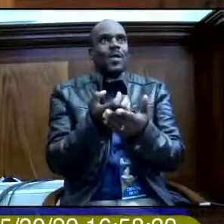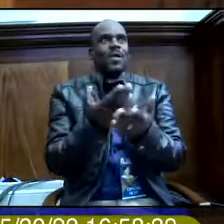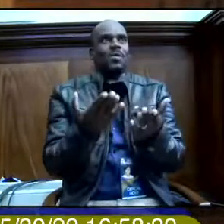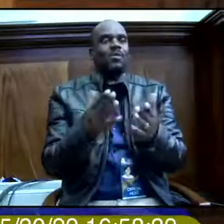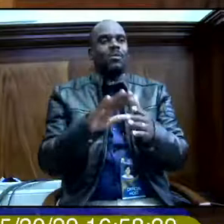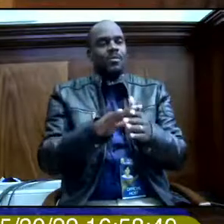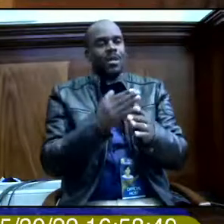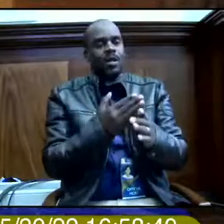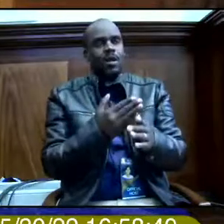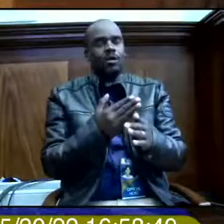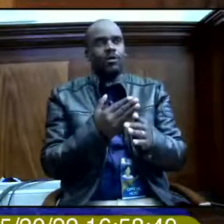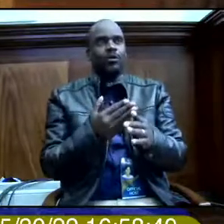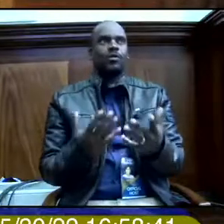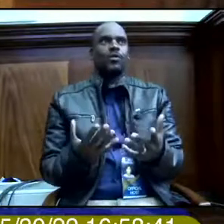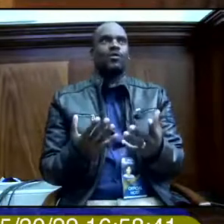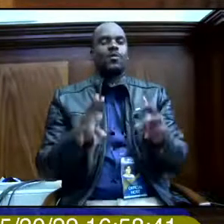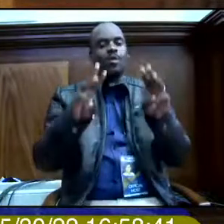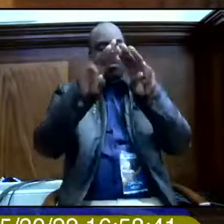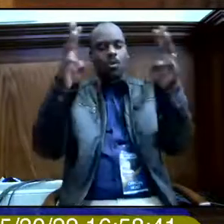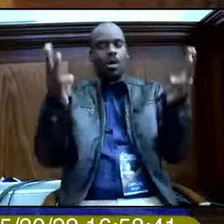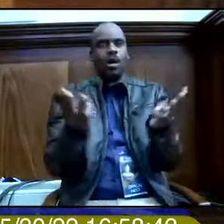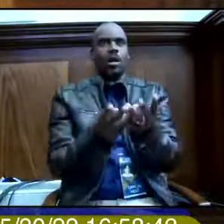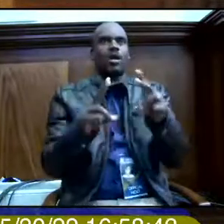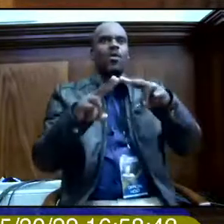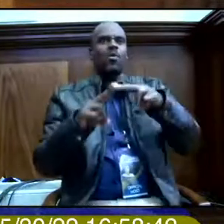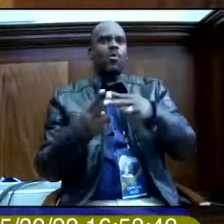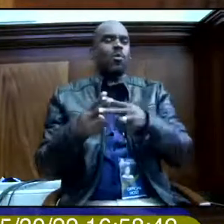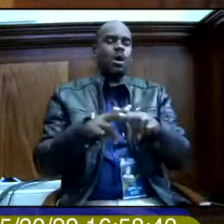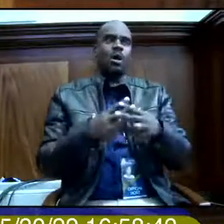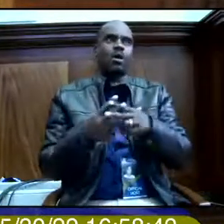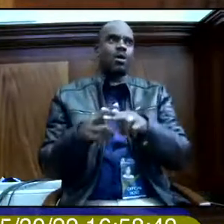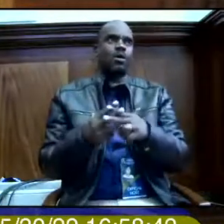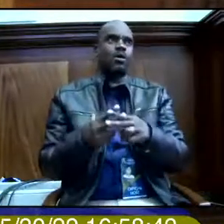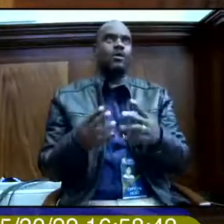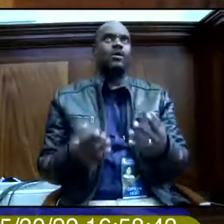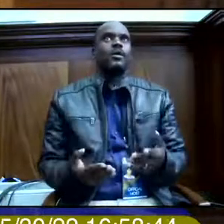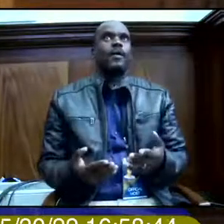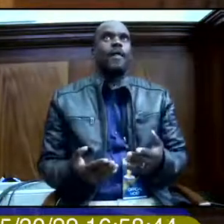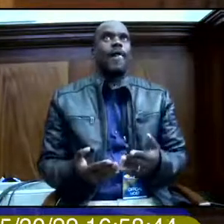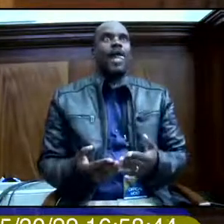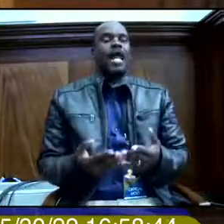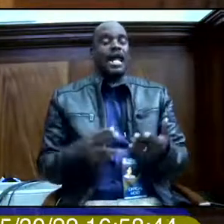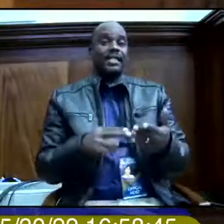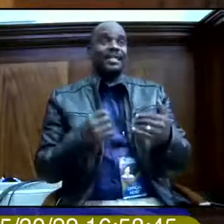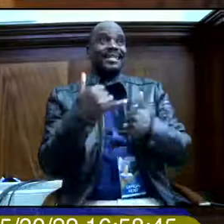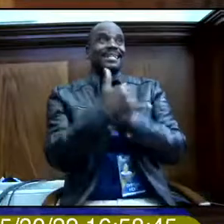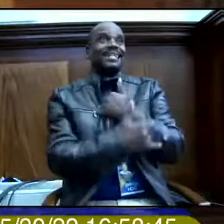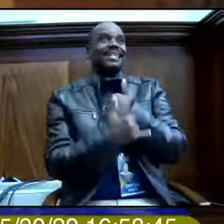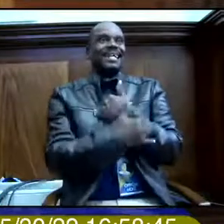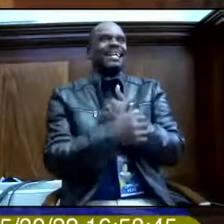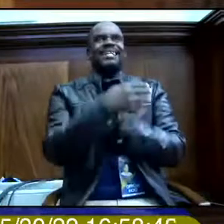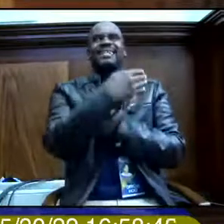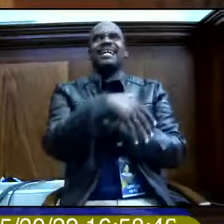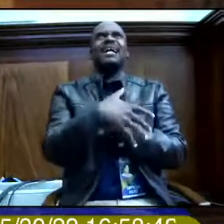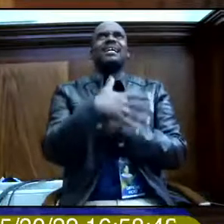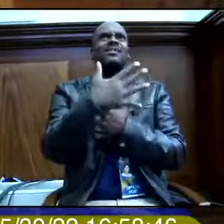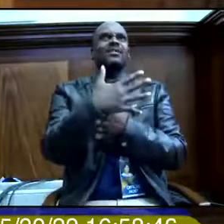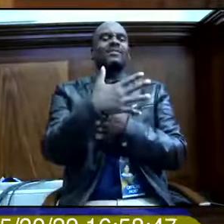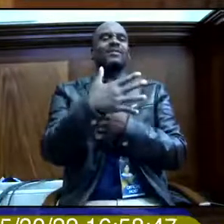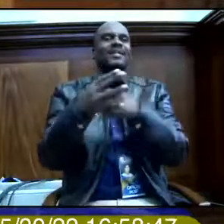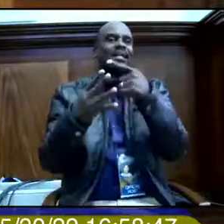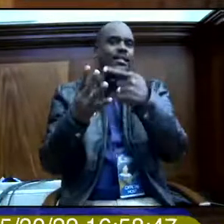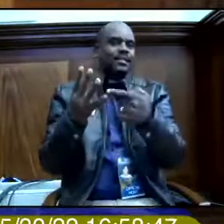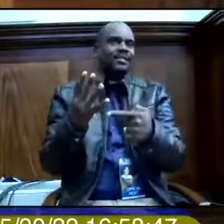the of the of the of the world war world war ii and then other countries taiwan singapore